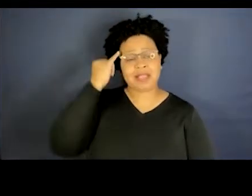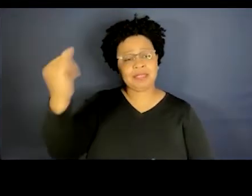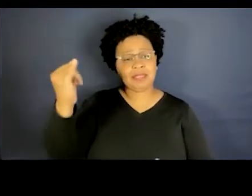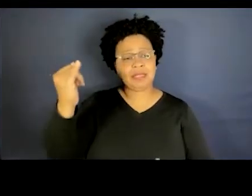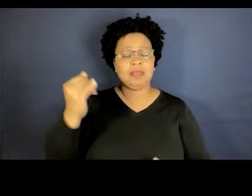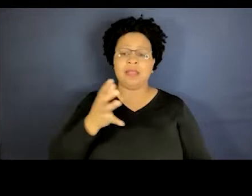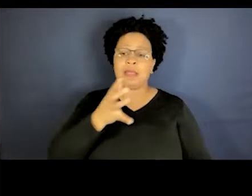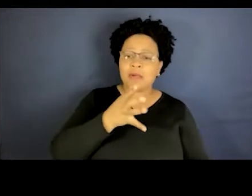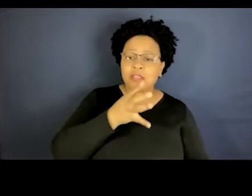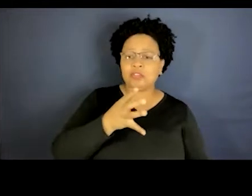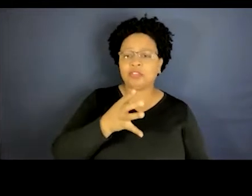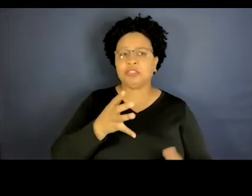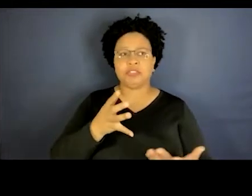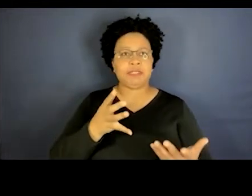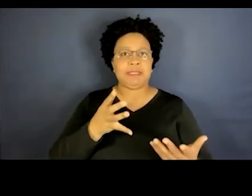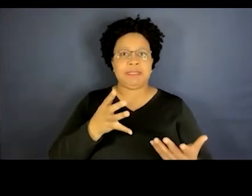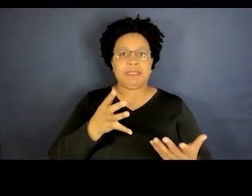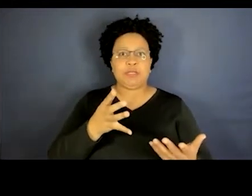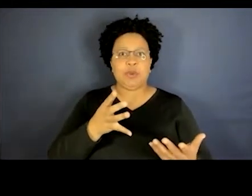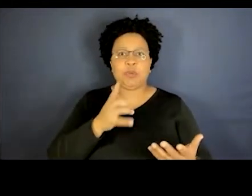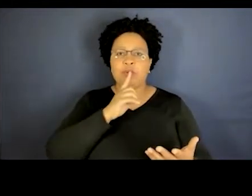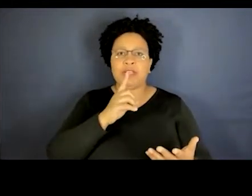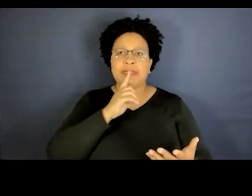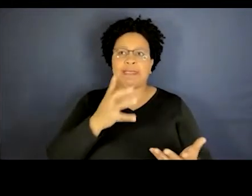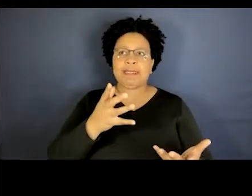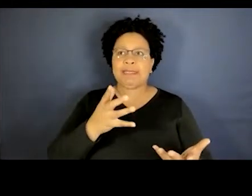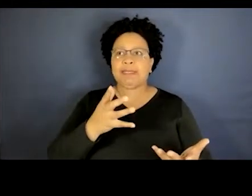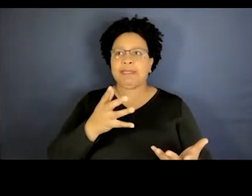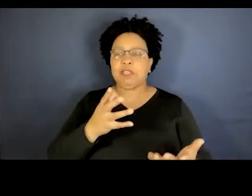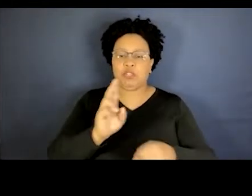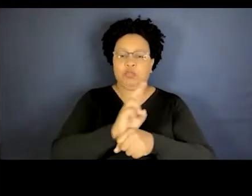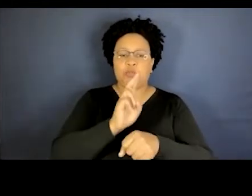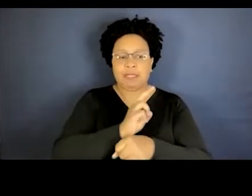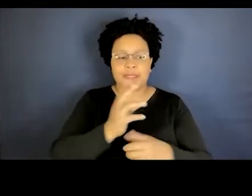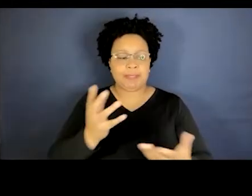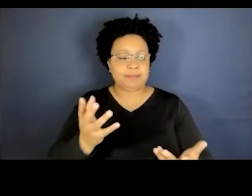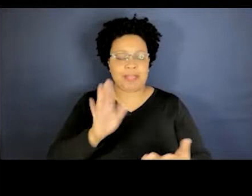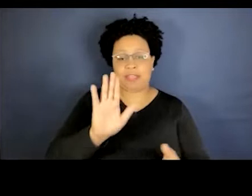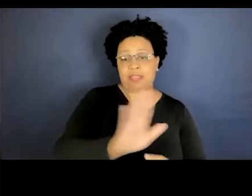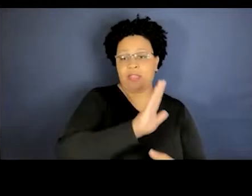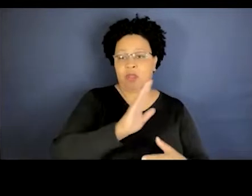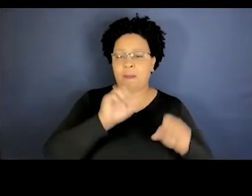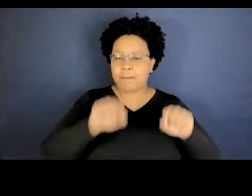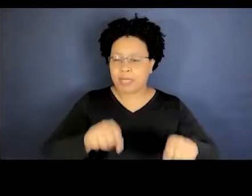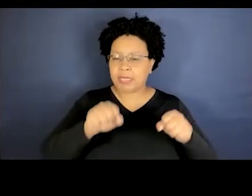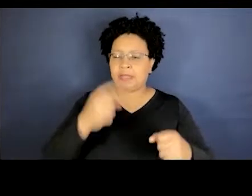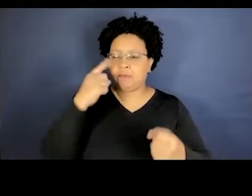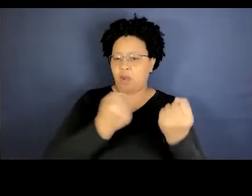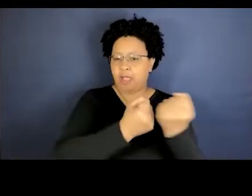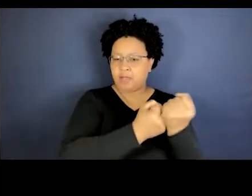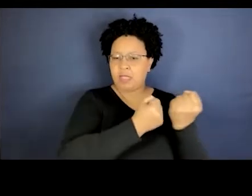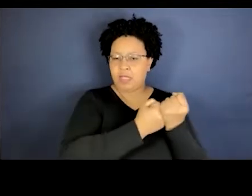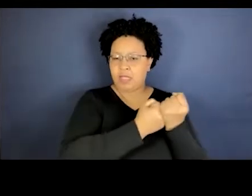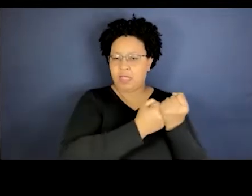that mothers were basically pulling upon their ability to advocate because they were